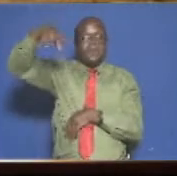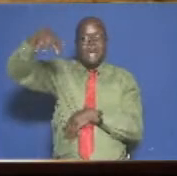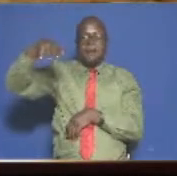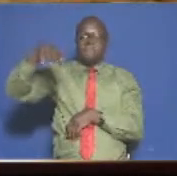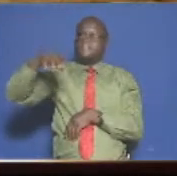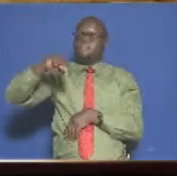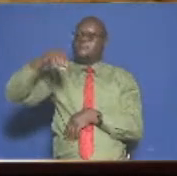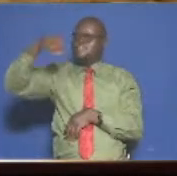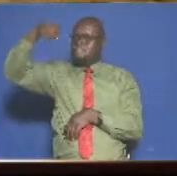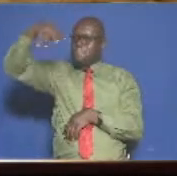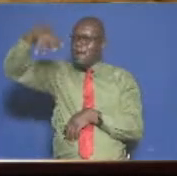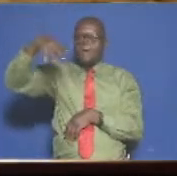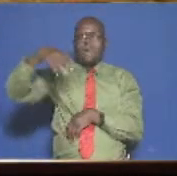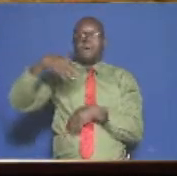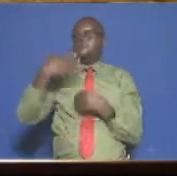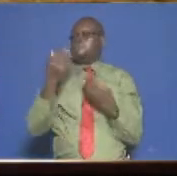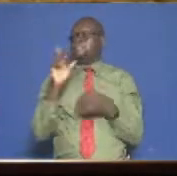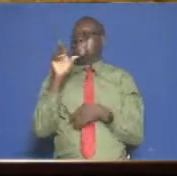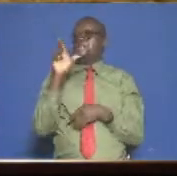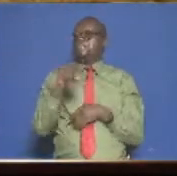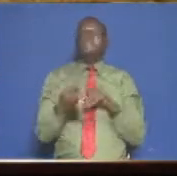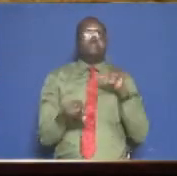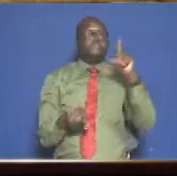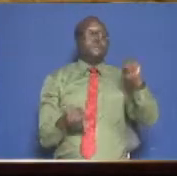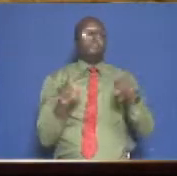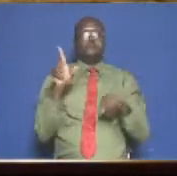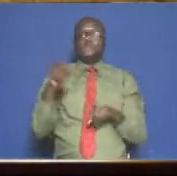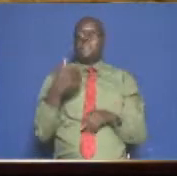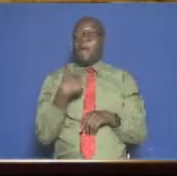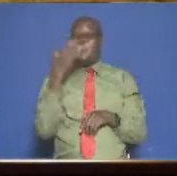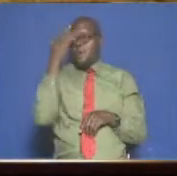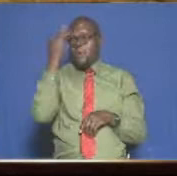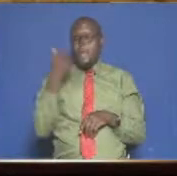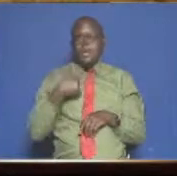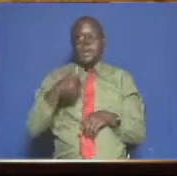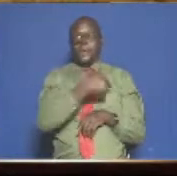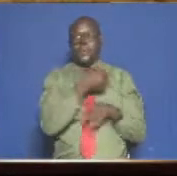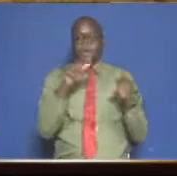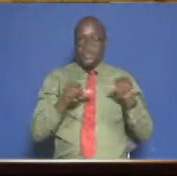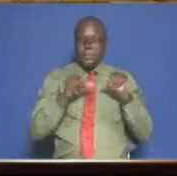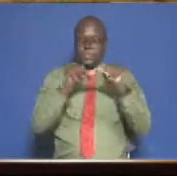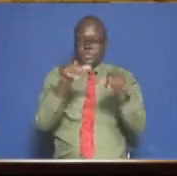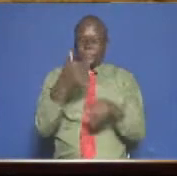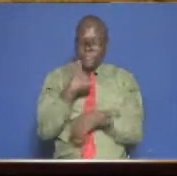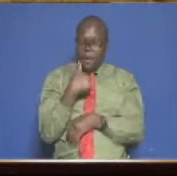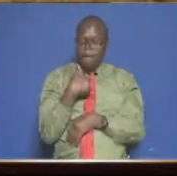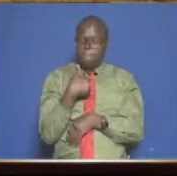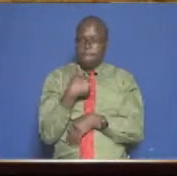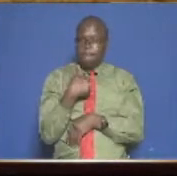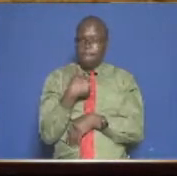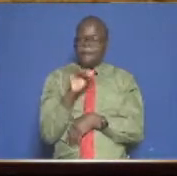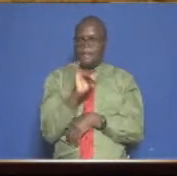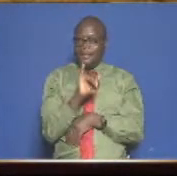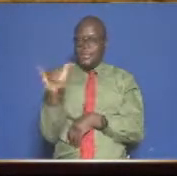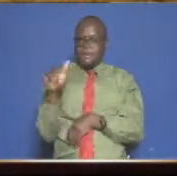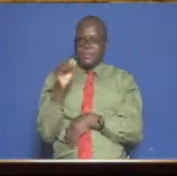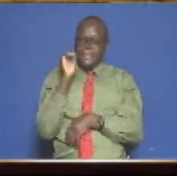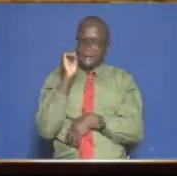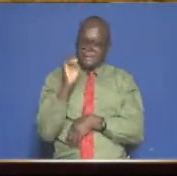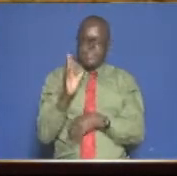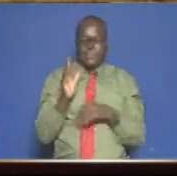power, cheaper power. Why do we continue having such